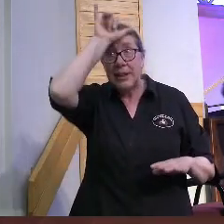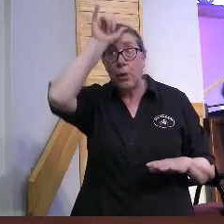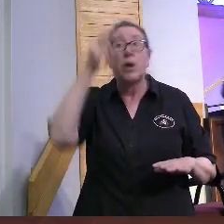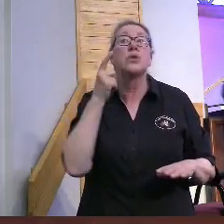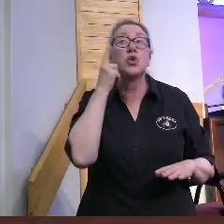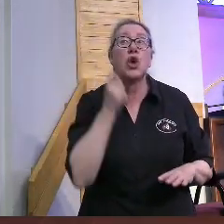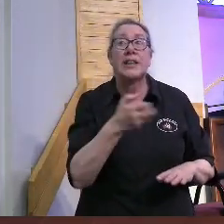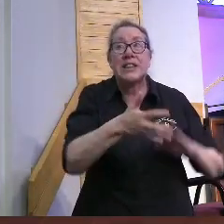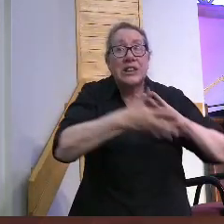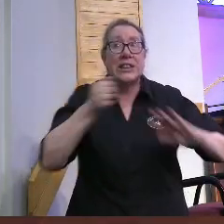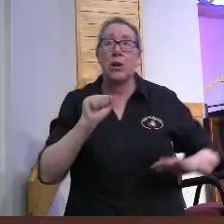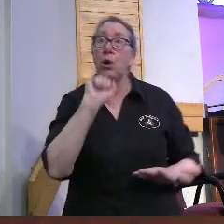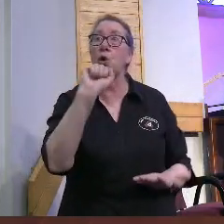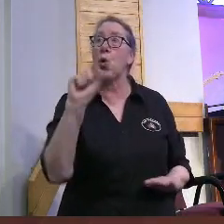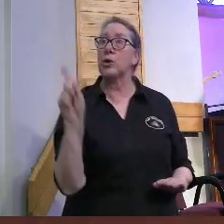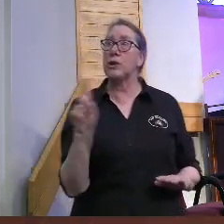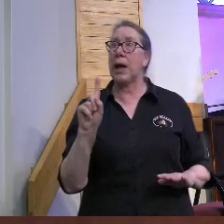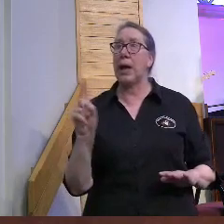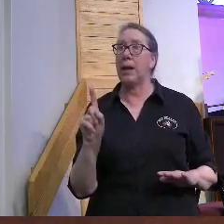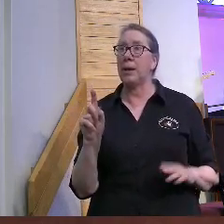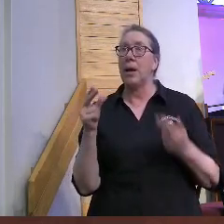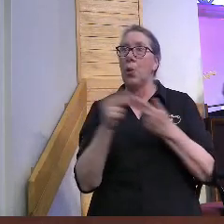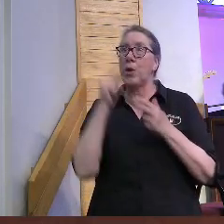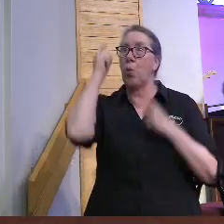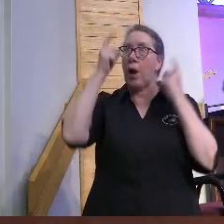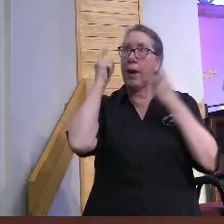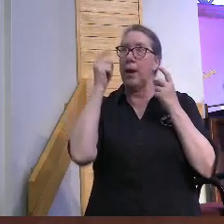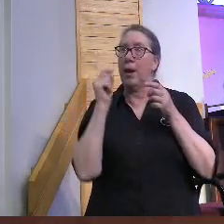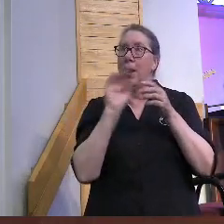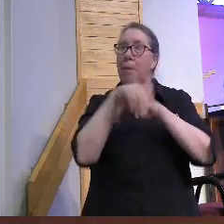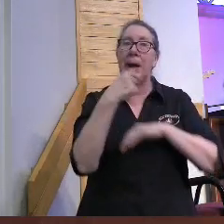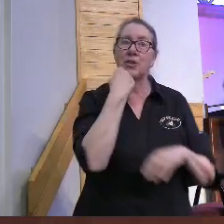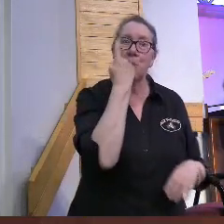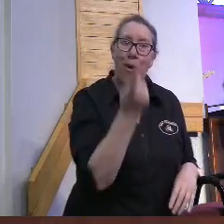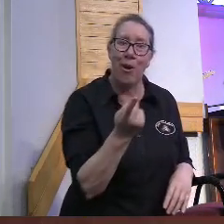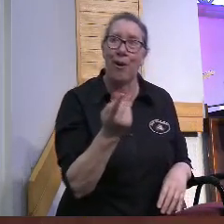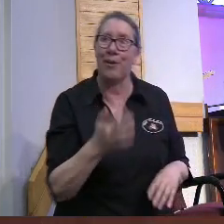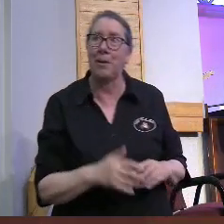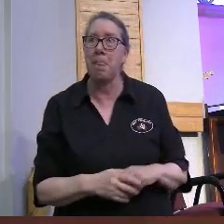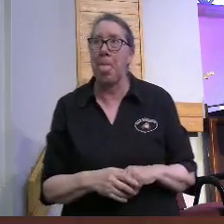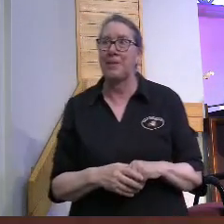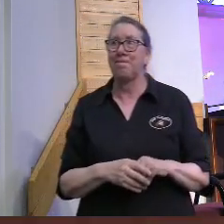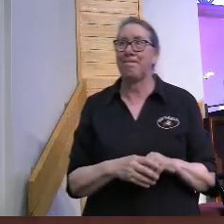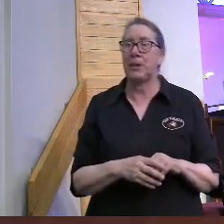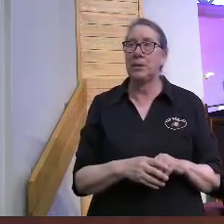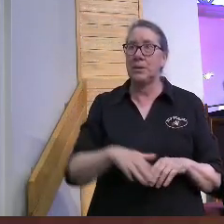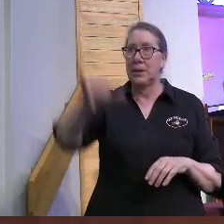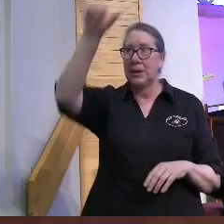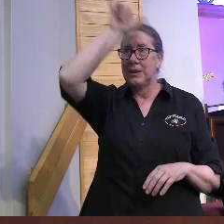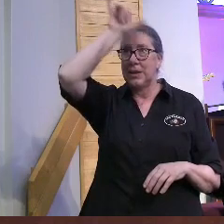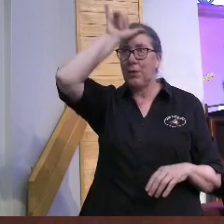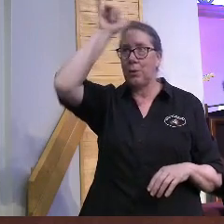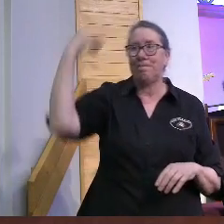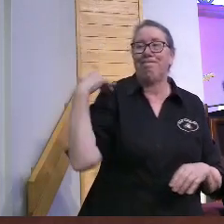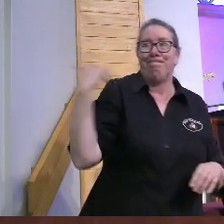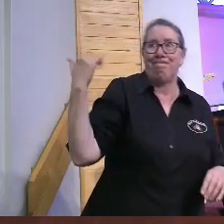your worry about tomorrow. The enemy will come to threaten you with death tomorrow so that you can't enjoy today.